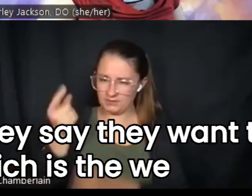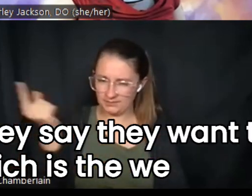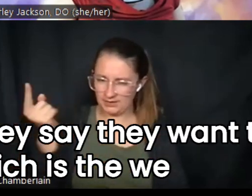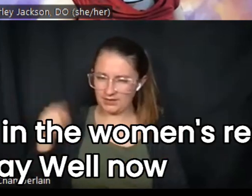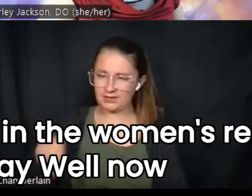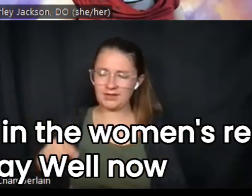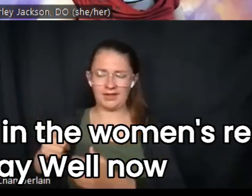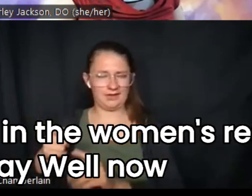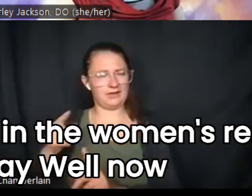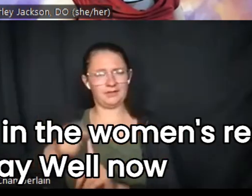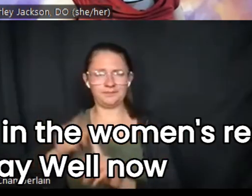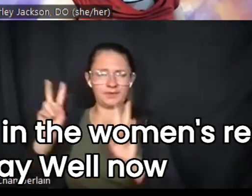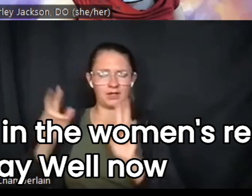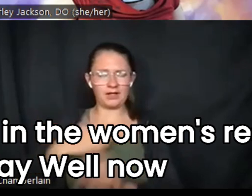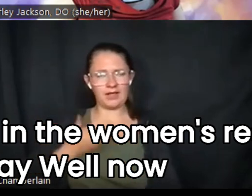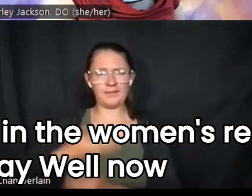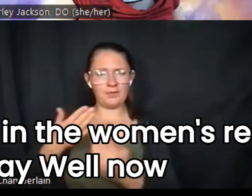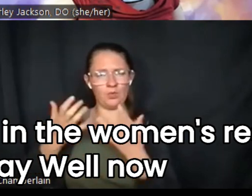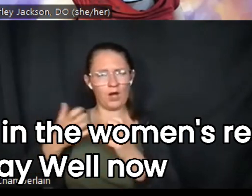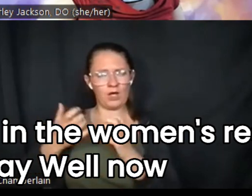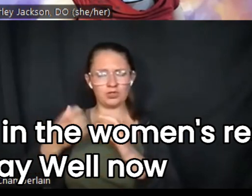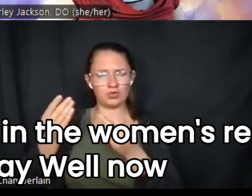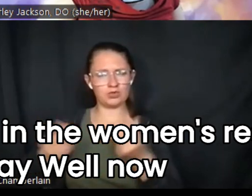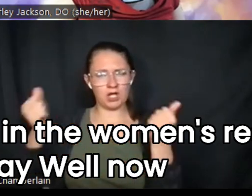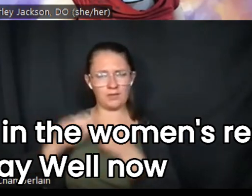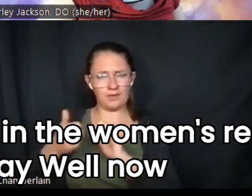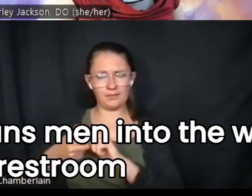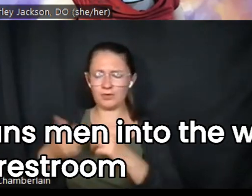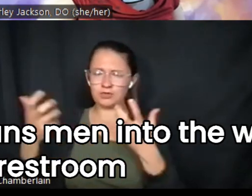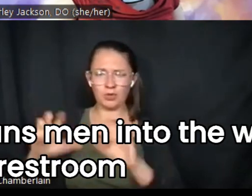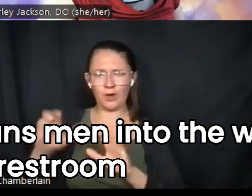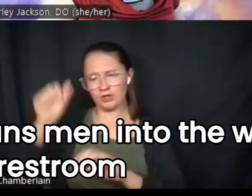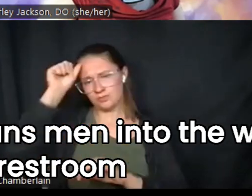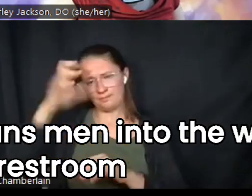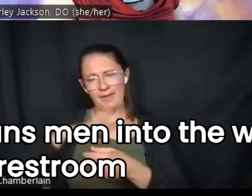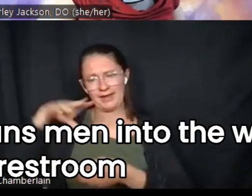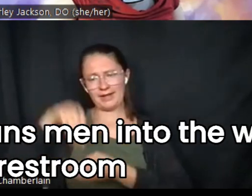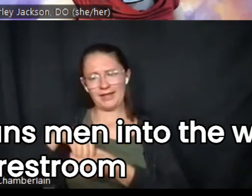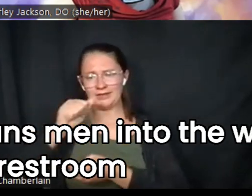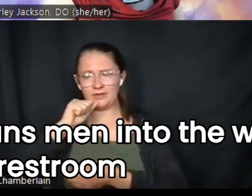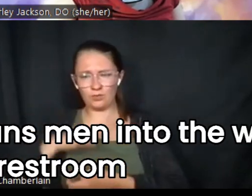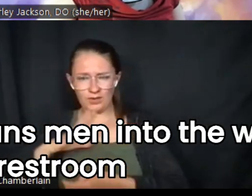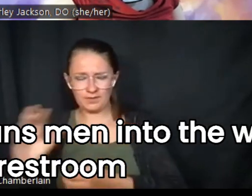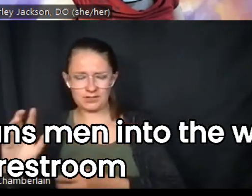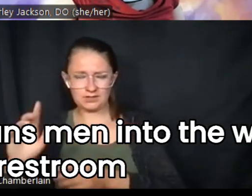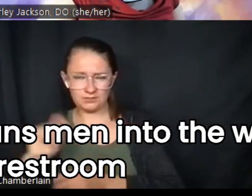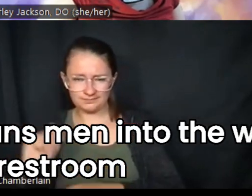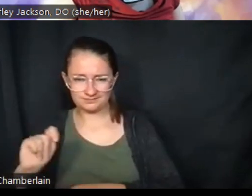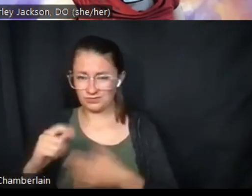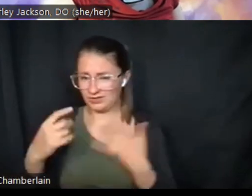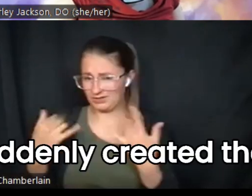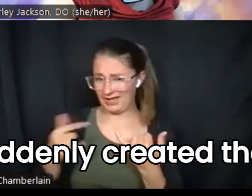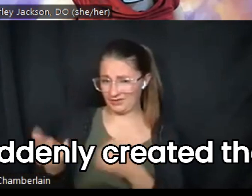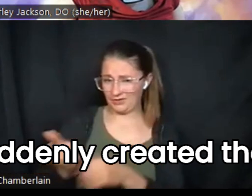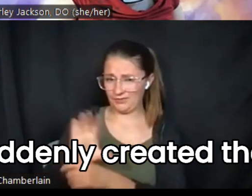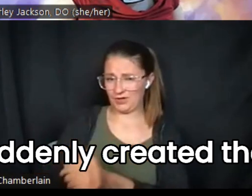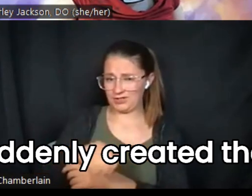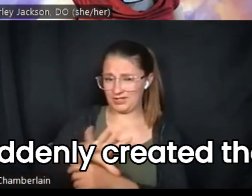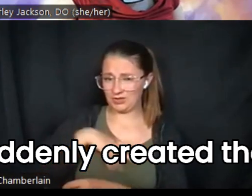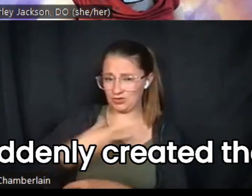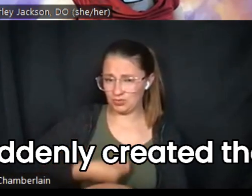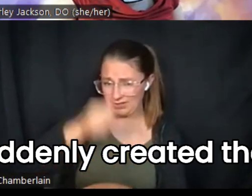is we don't want men in the women's restroom. Okay, well, now you've forced trans men into the women's restroom.